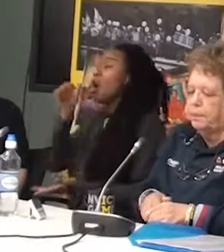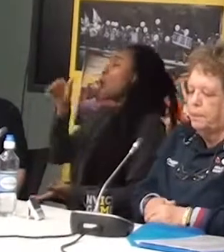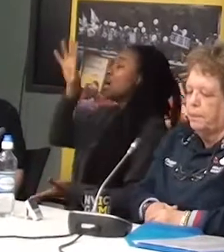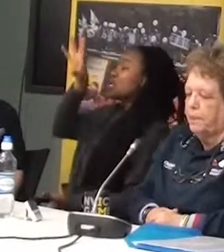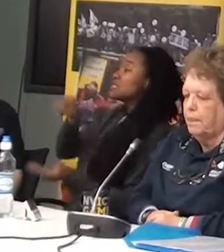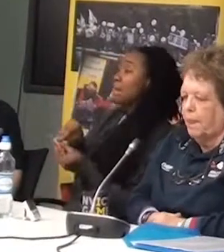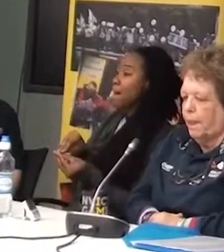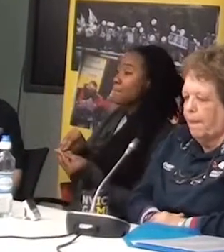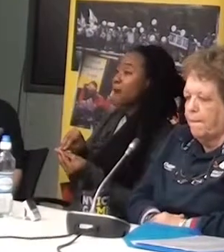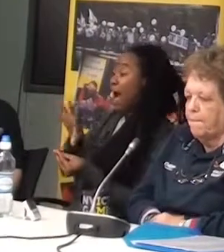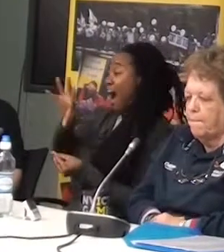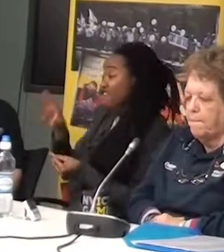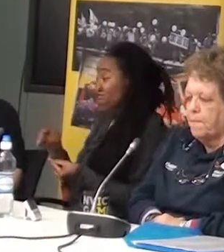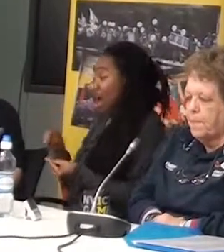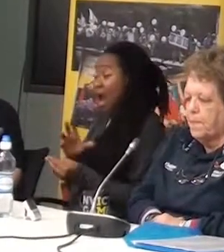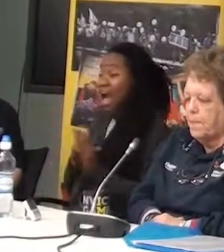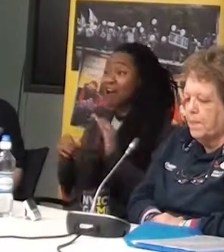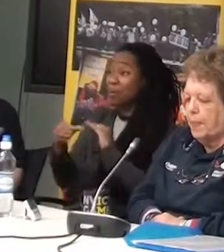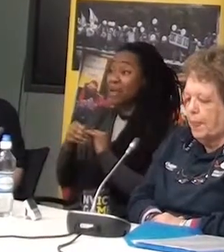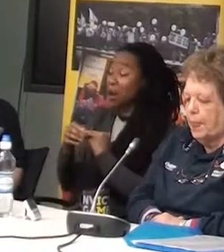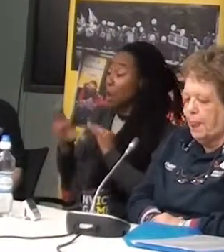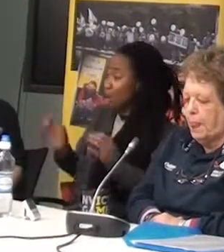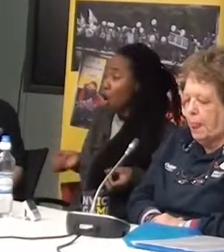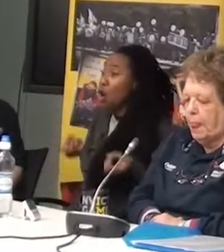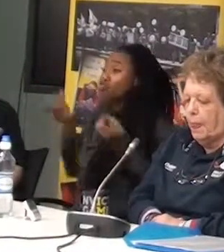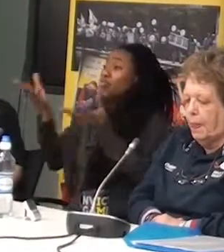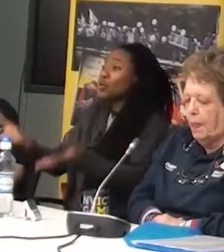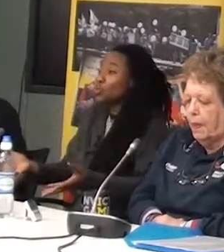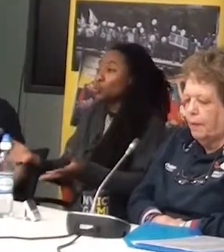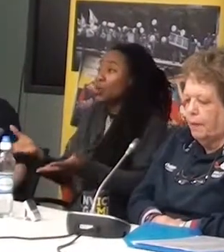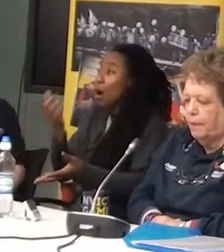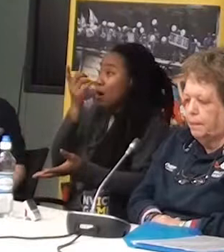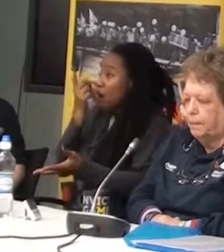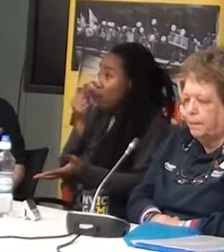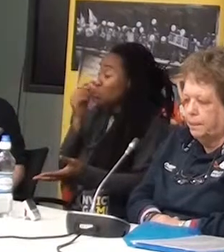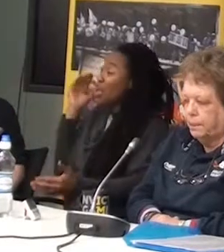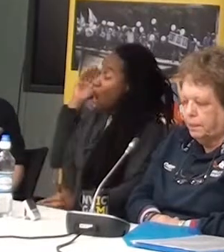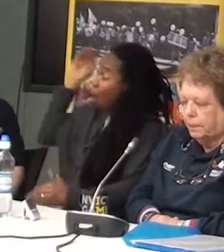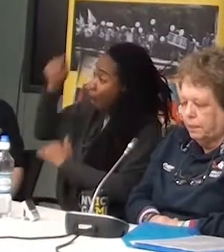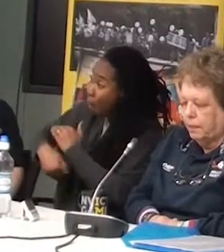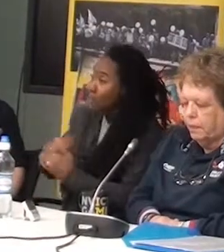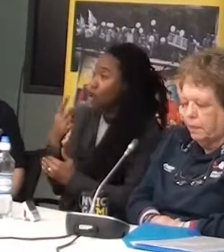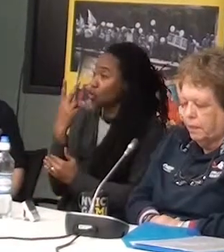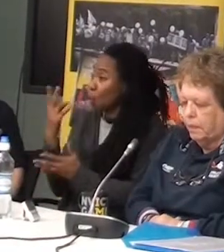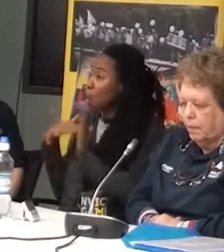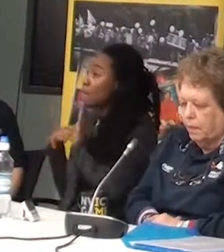Africa and the Caribbean contributed. We're looking at possibly over 2 million and